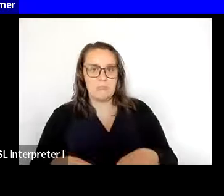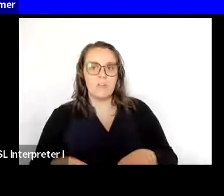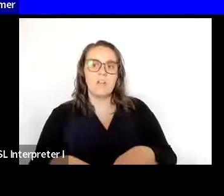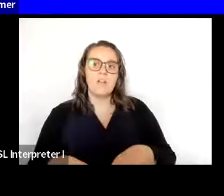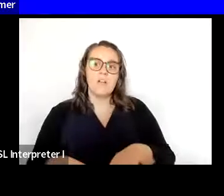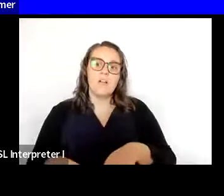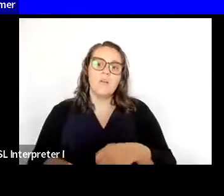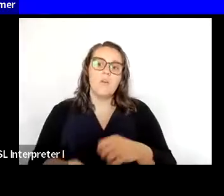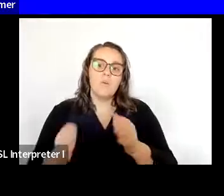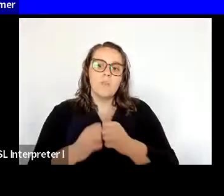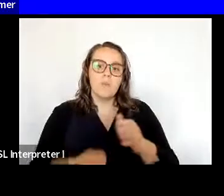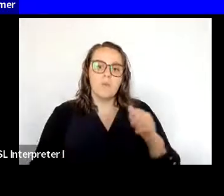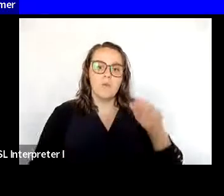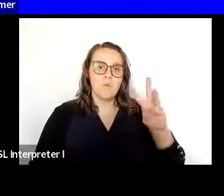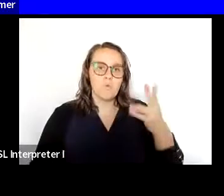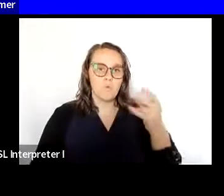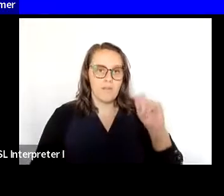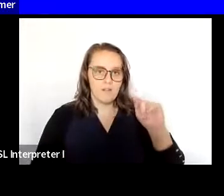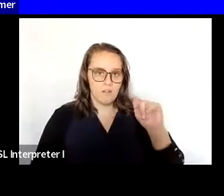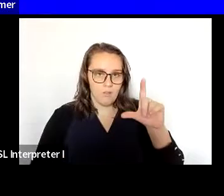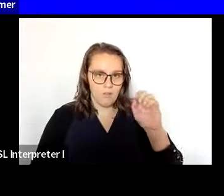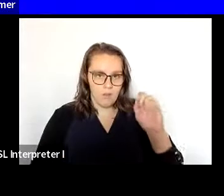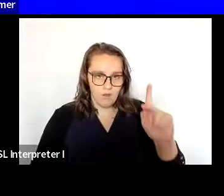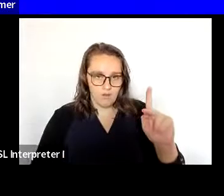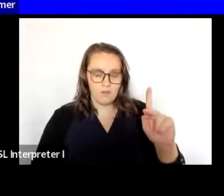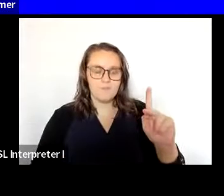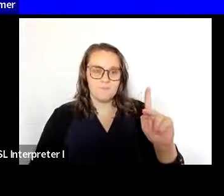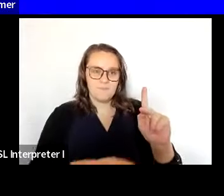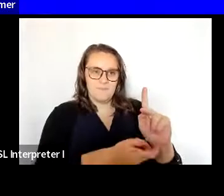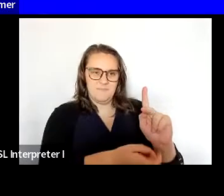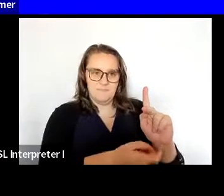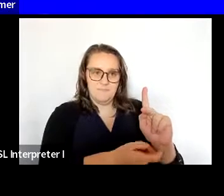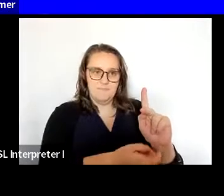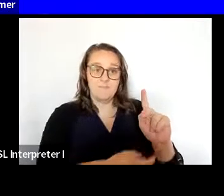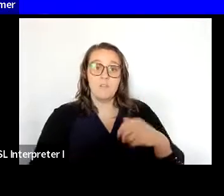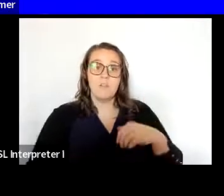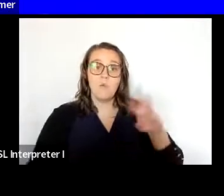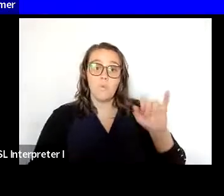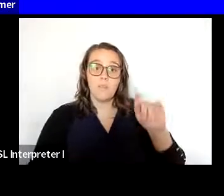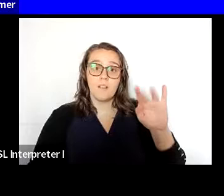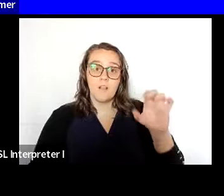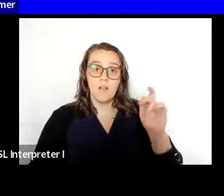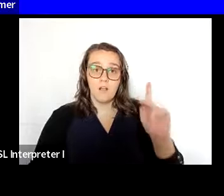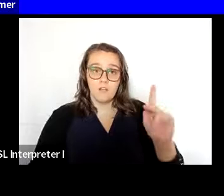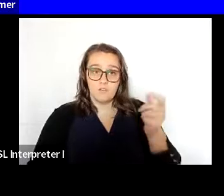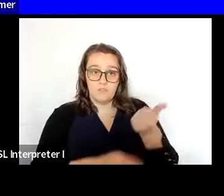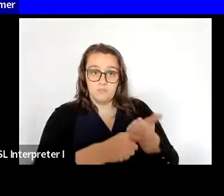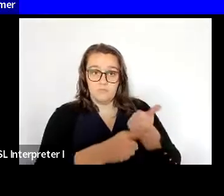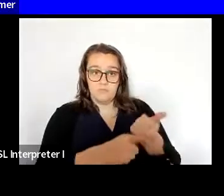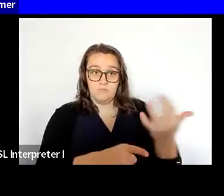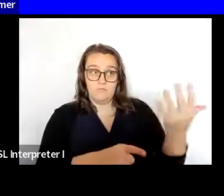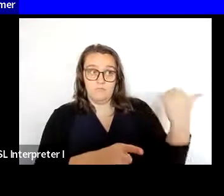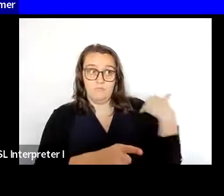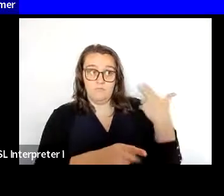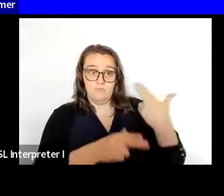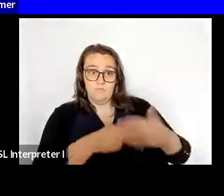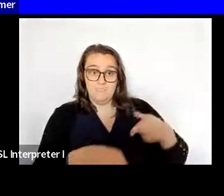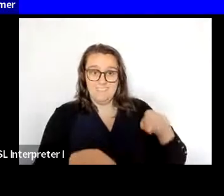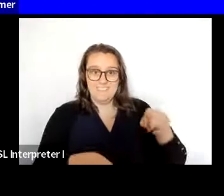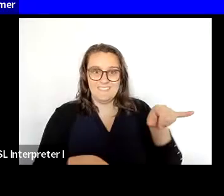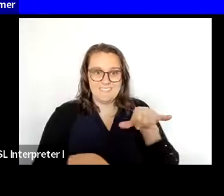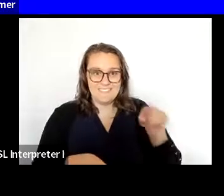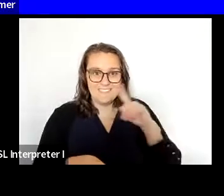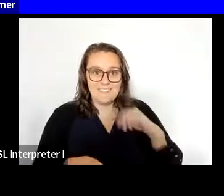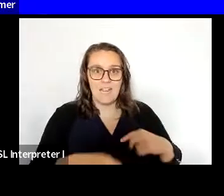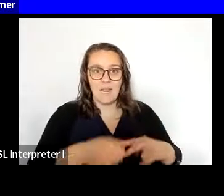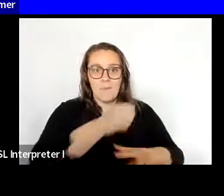Elementary School, meaning that the previous designation for this bridge was repealed, leaving it without an official name, which this bill then steps in